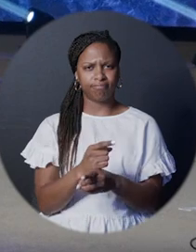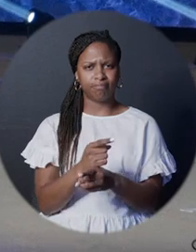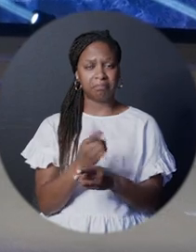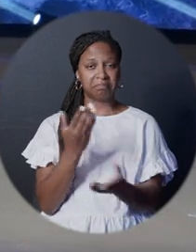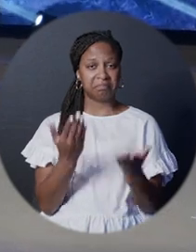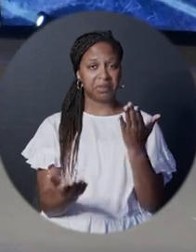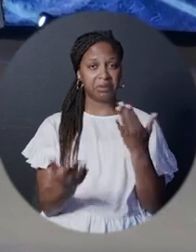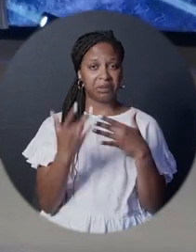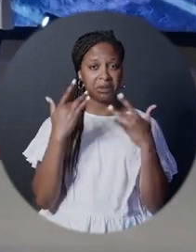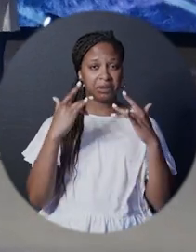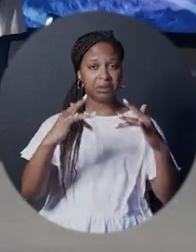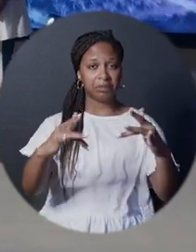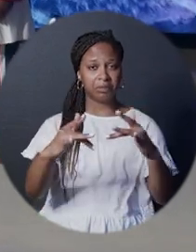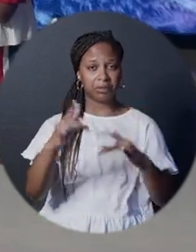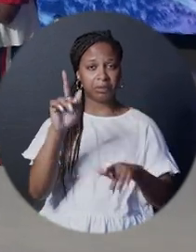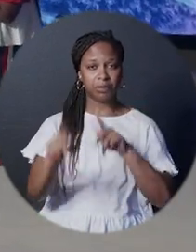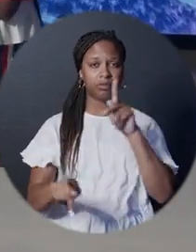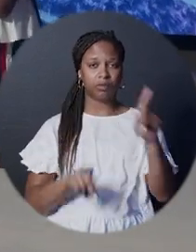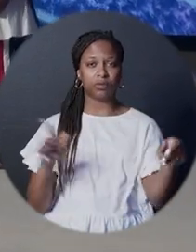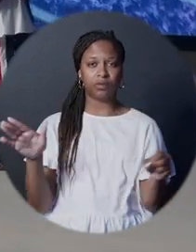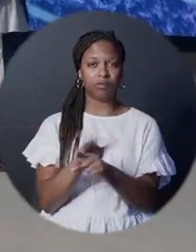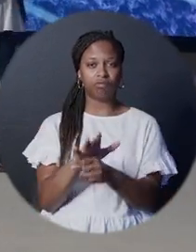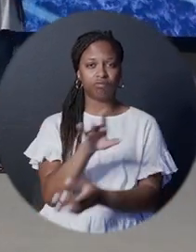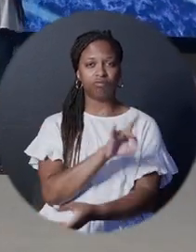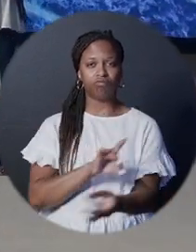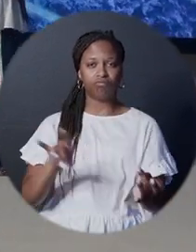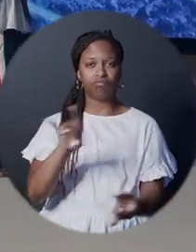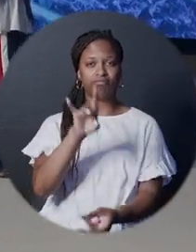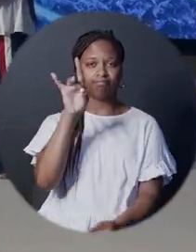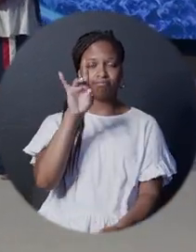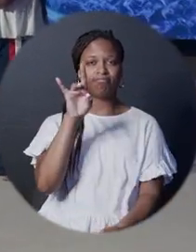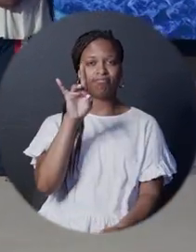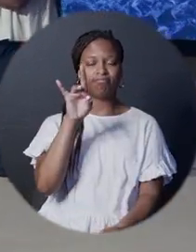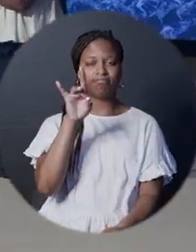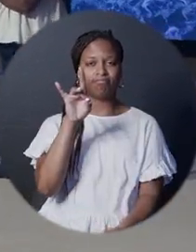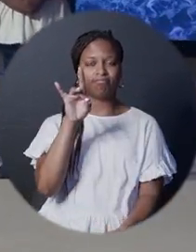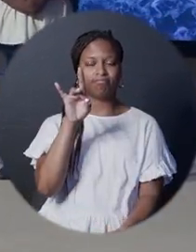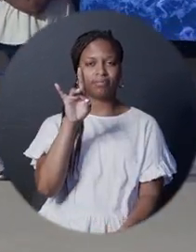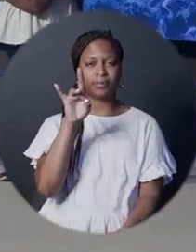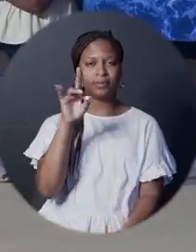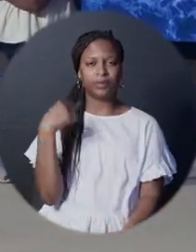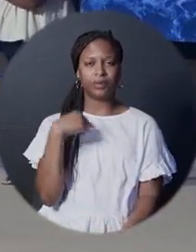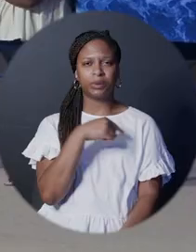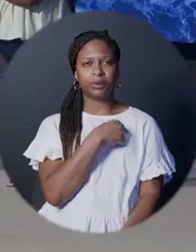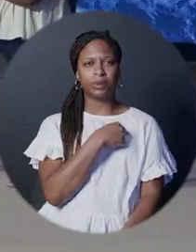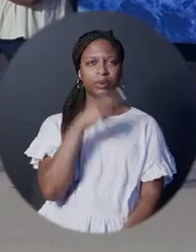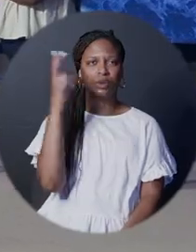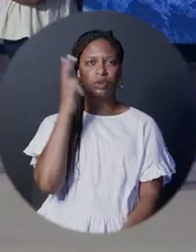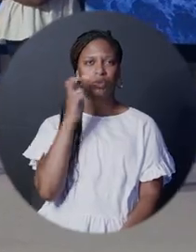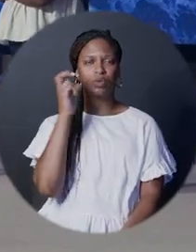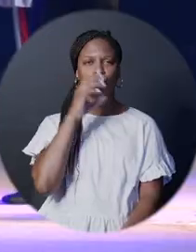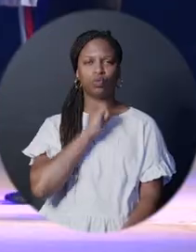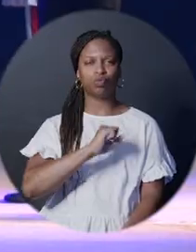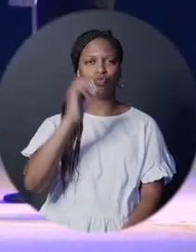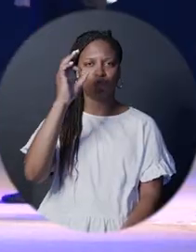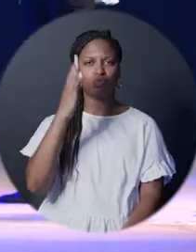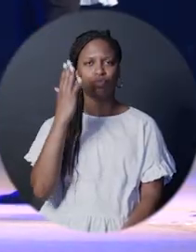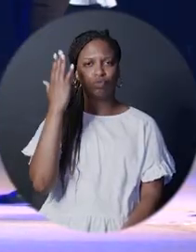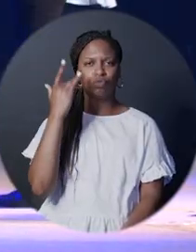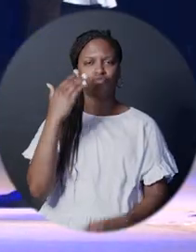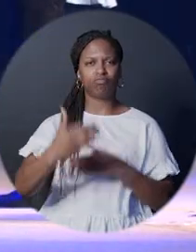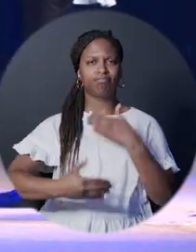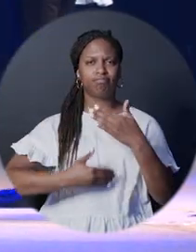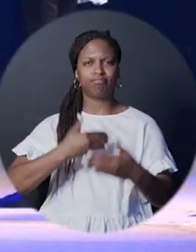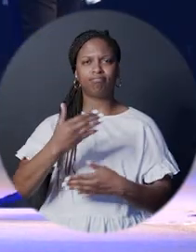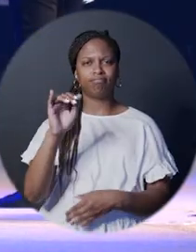is. It may be empty of people, but it is full of the Holy Ghost. So I heard an old